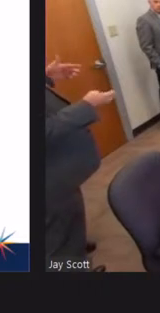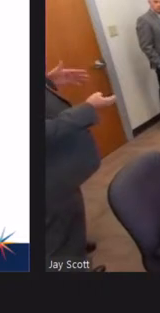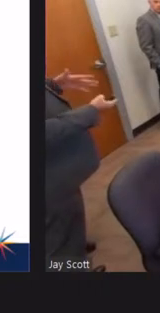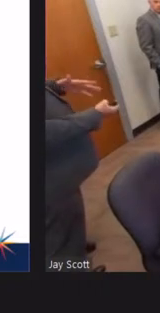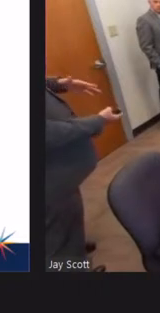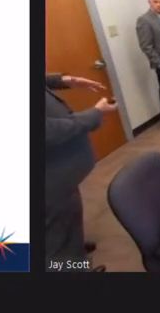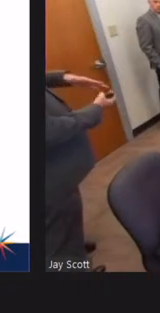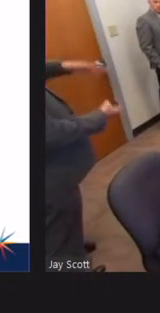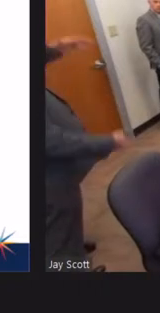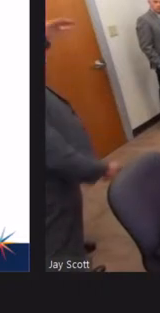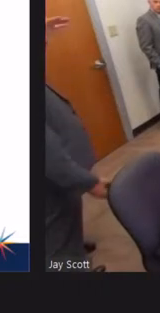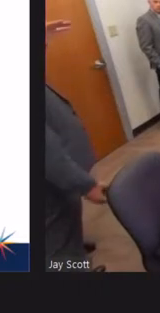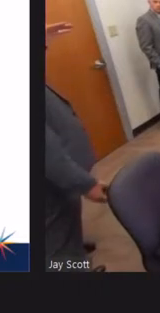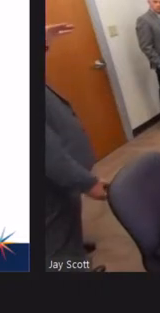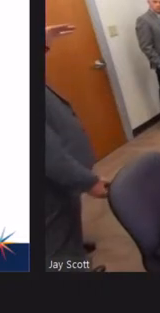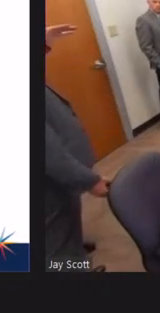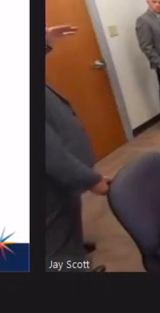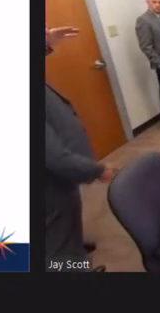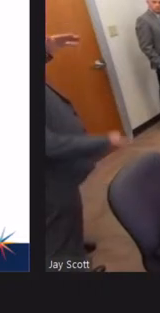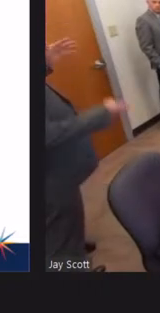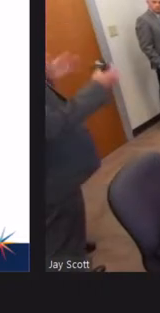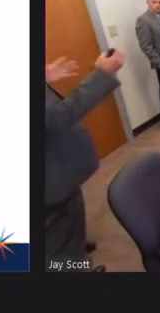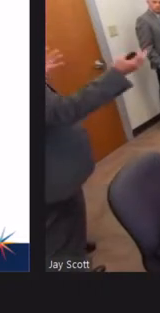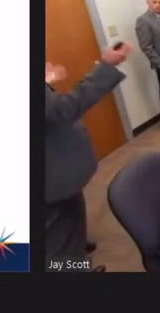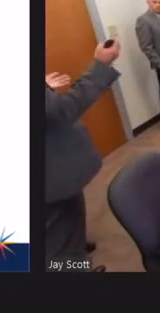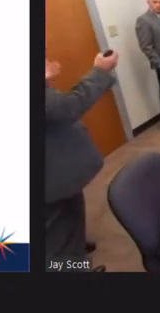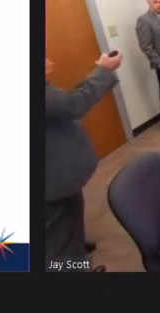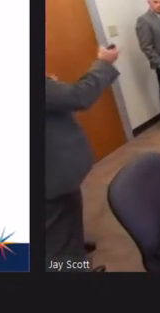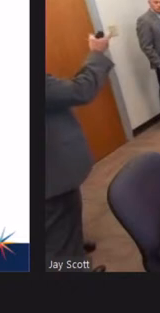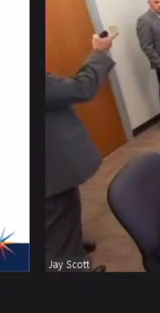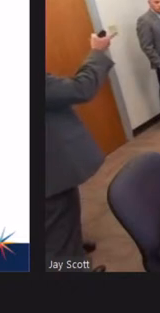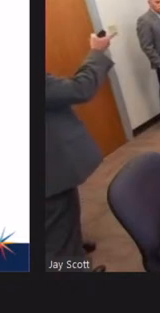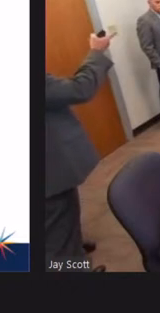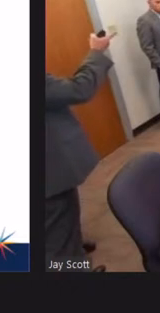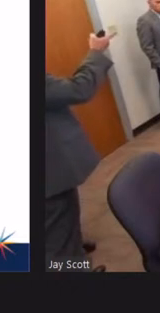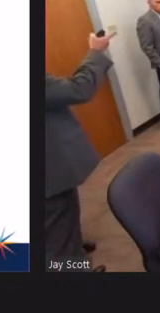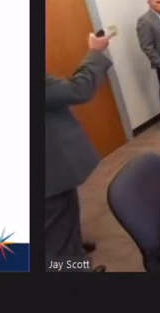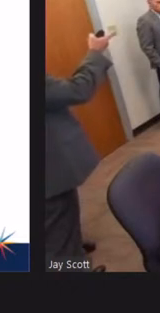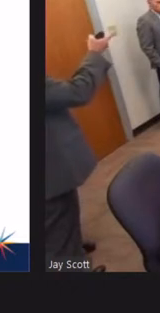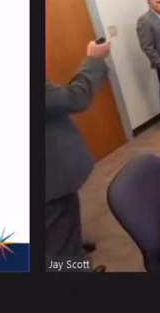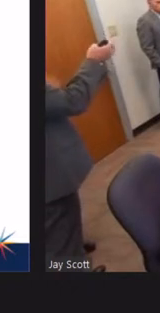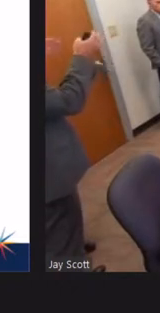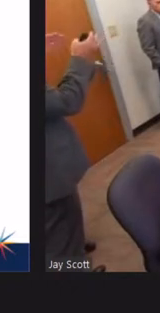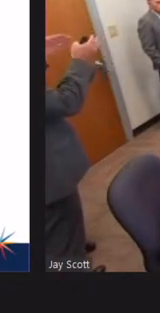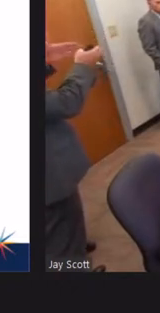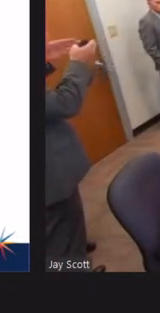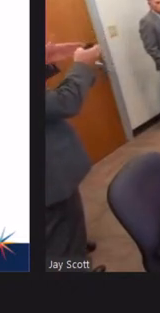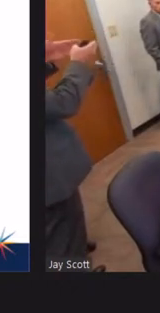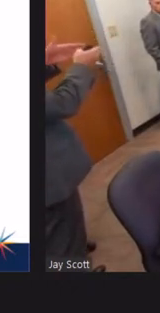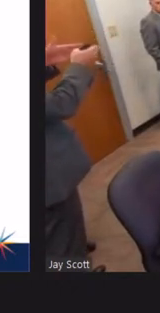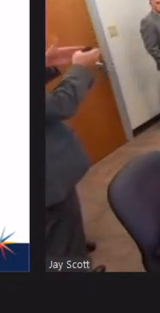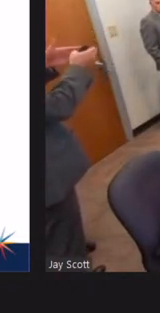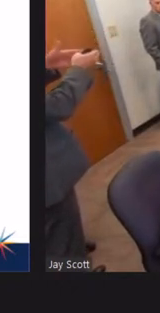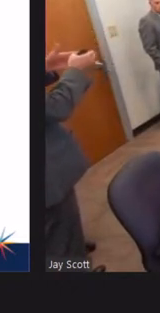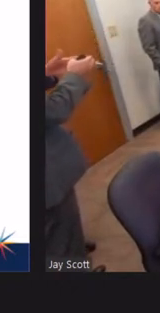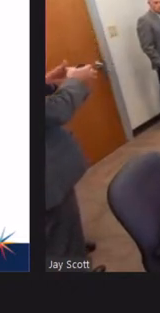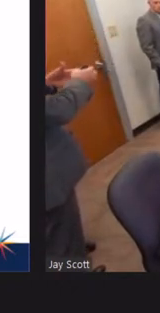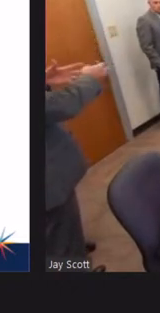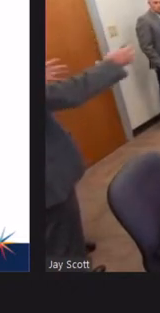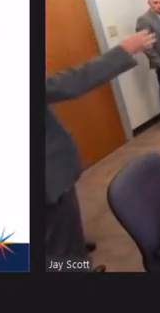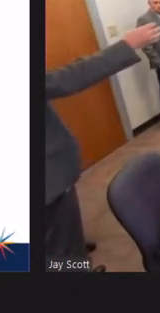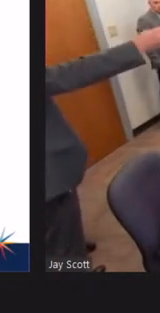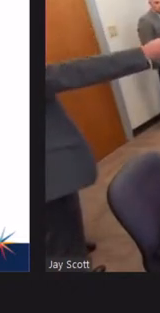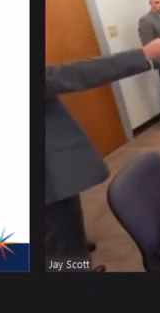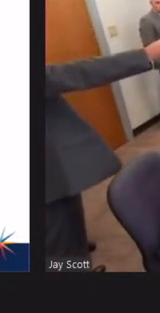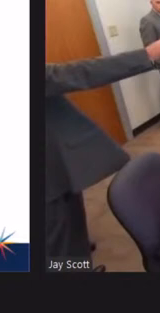one kid hasn't granted we've had a big percentage difference so like we hear from both ends but I think your points will take how do we